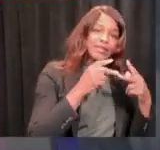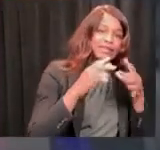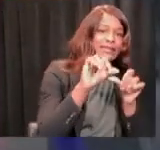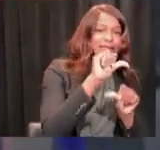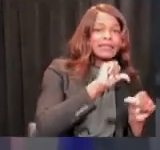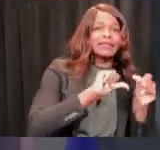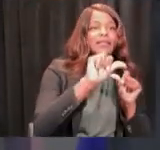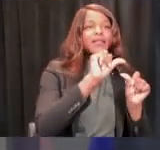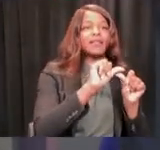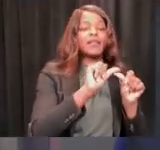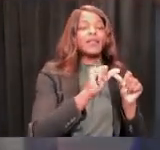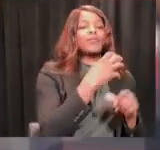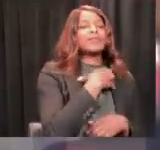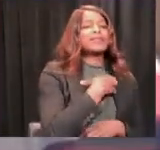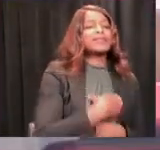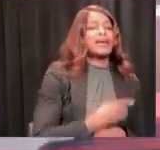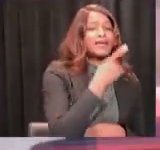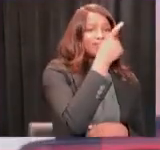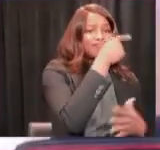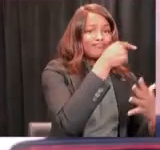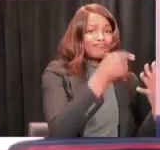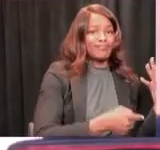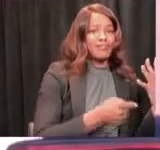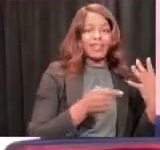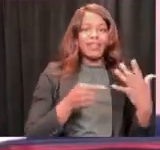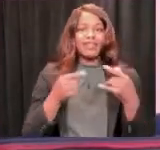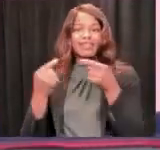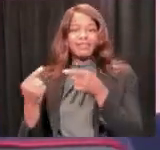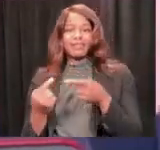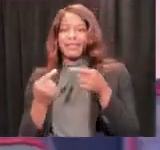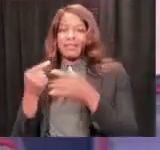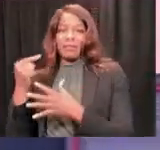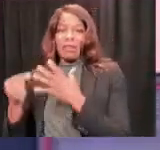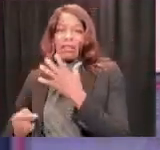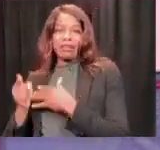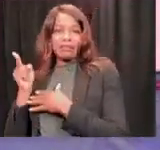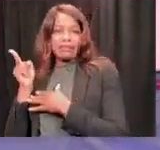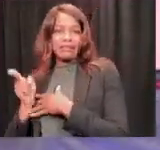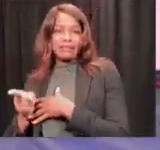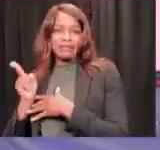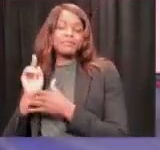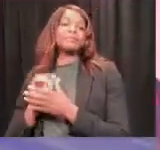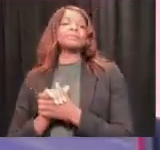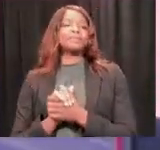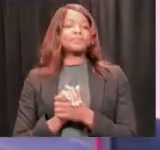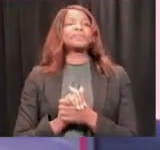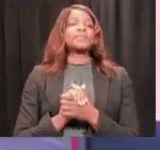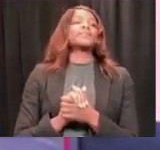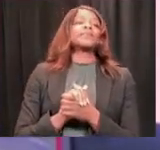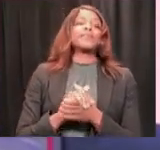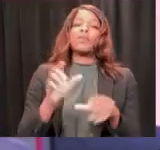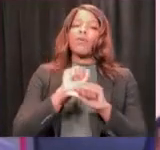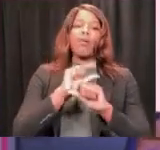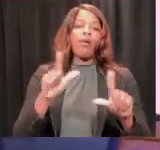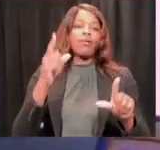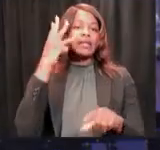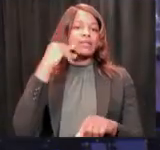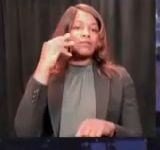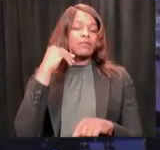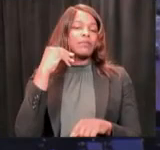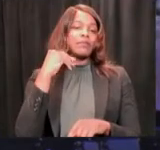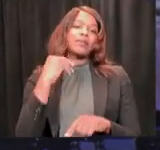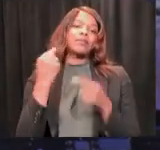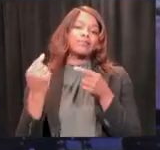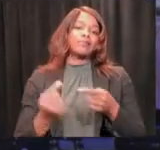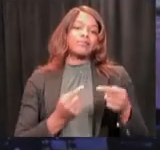is what we struggle with. Are you with me, friends? This is why I'm talking about family baggage. All of us got some. All